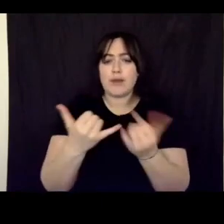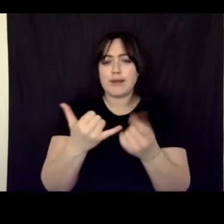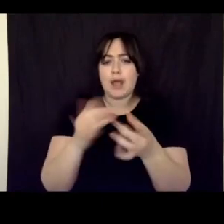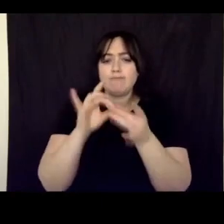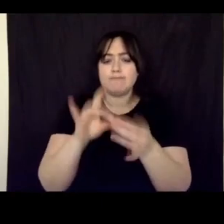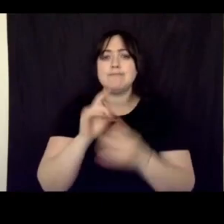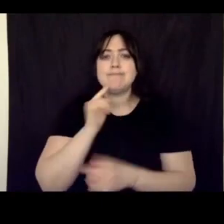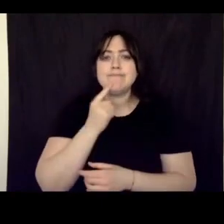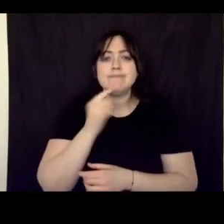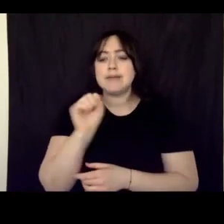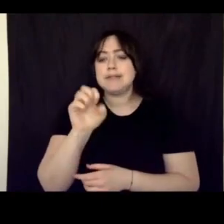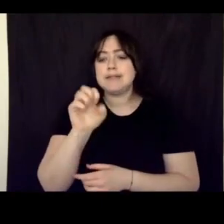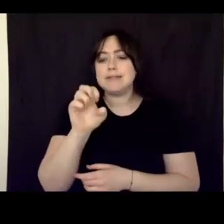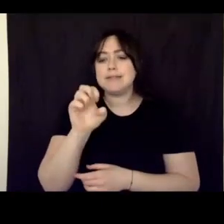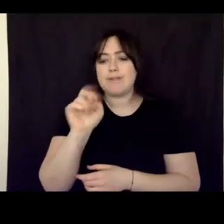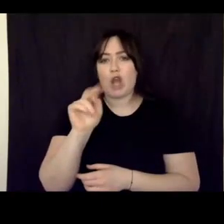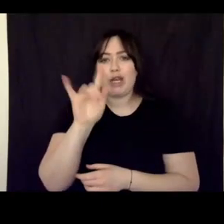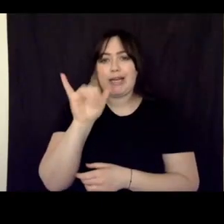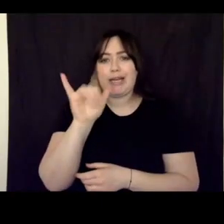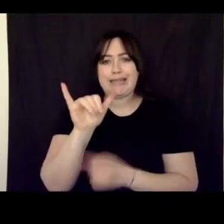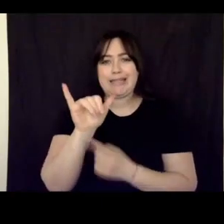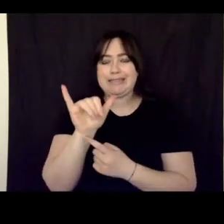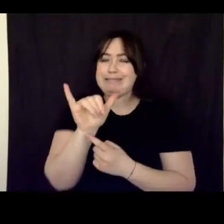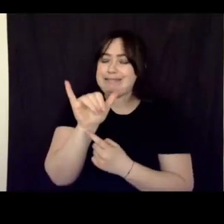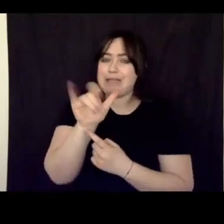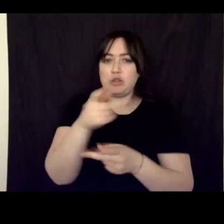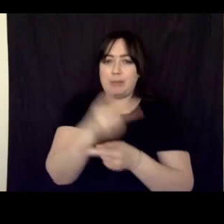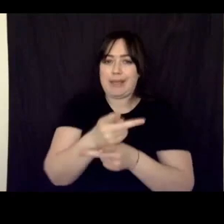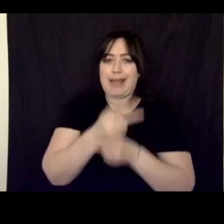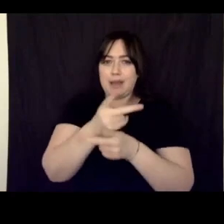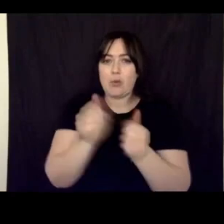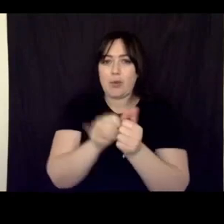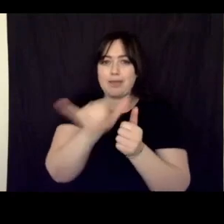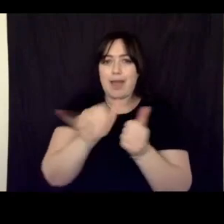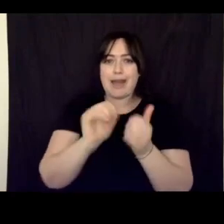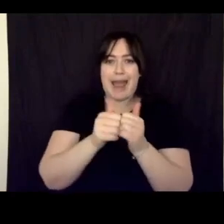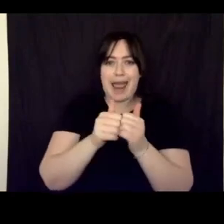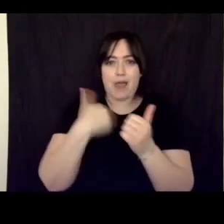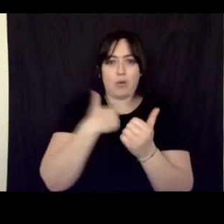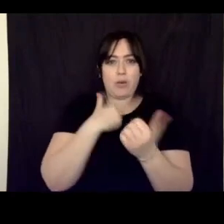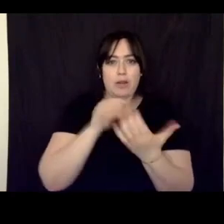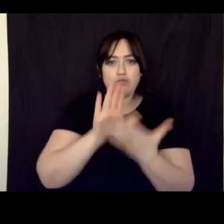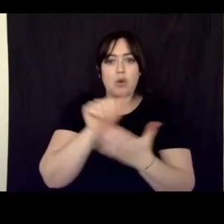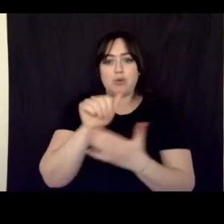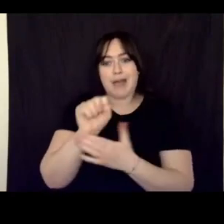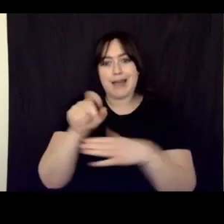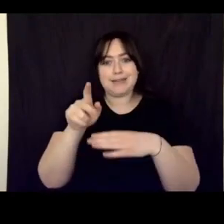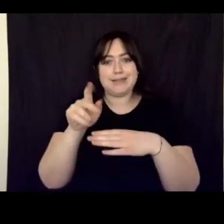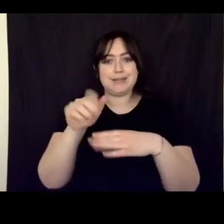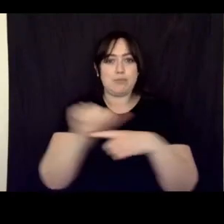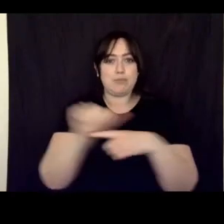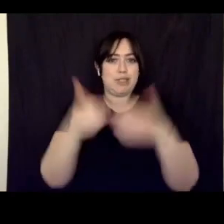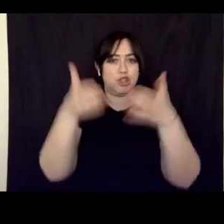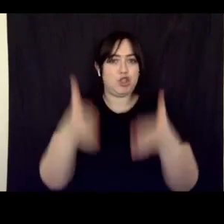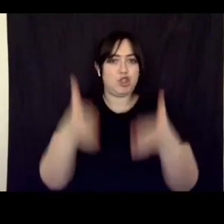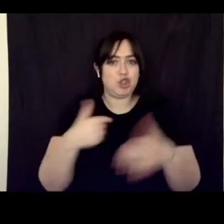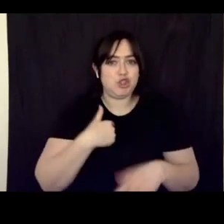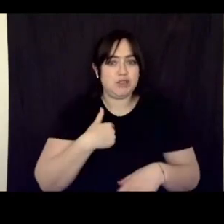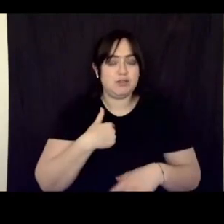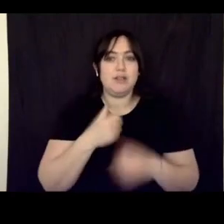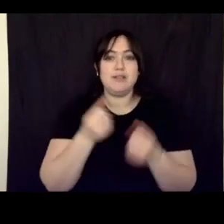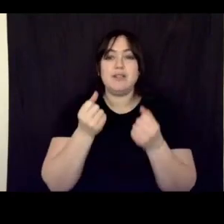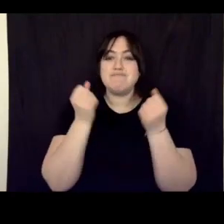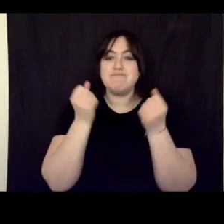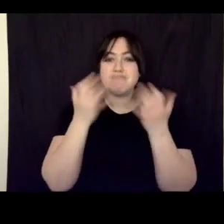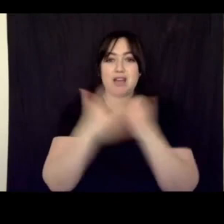of severity and how we would do this as practitioners, mainly because many of the countries in which we work have policies that say